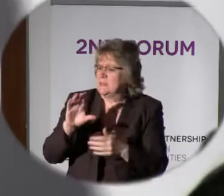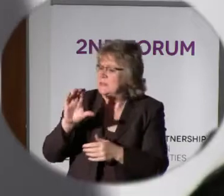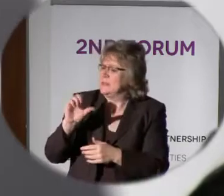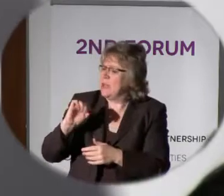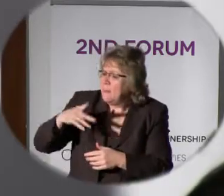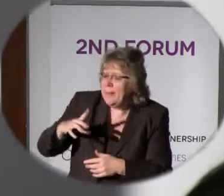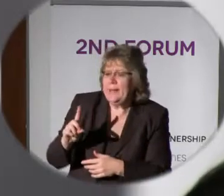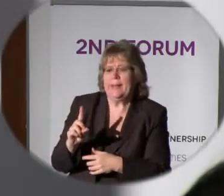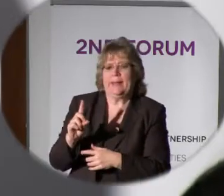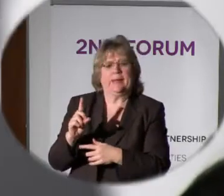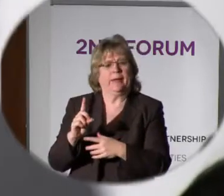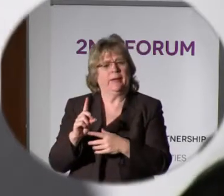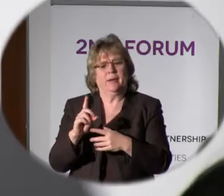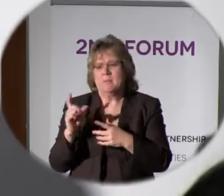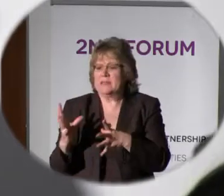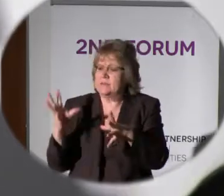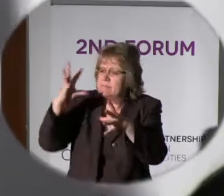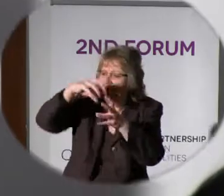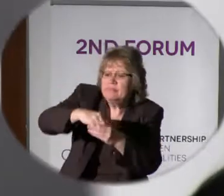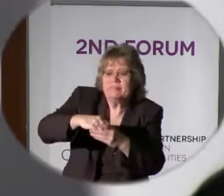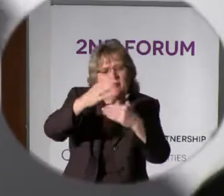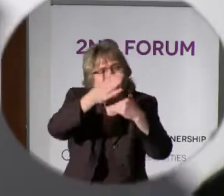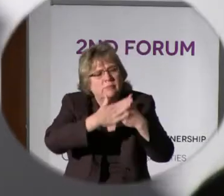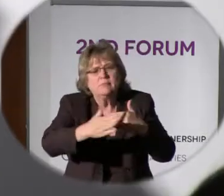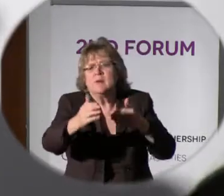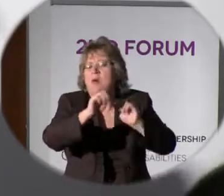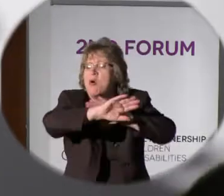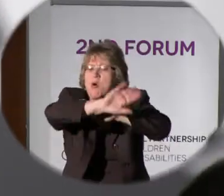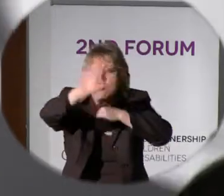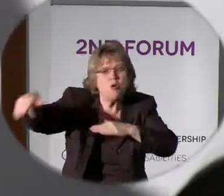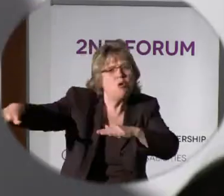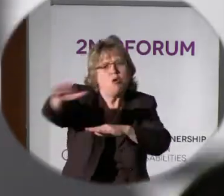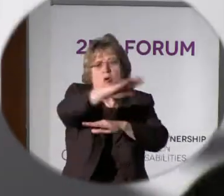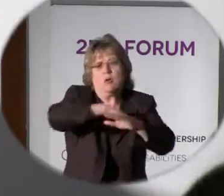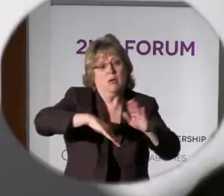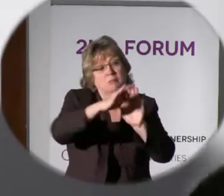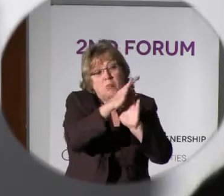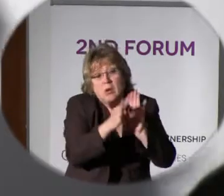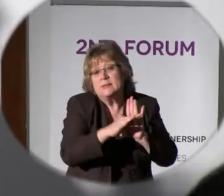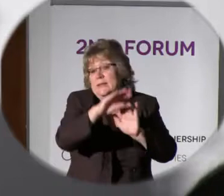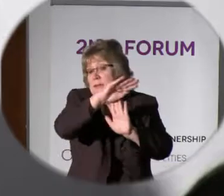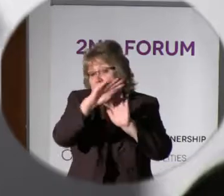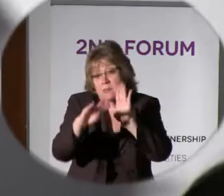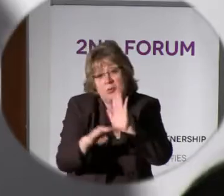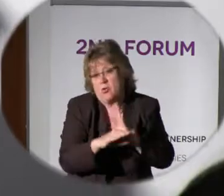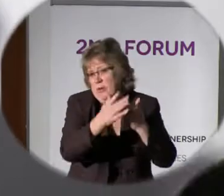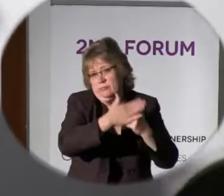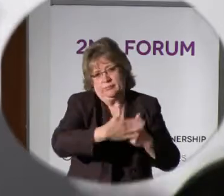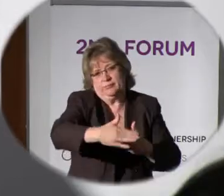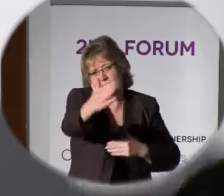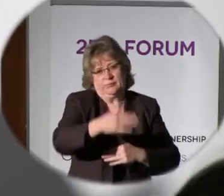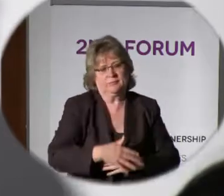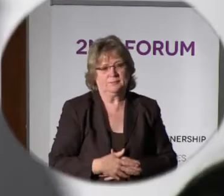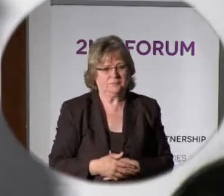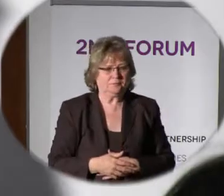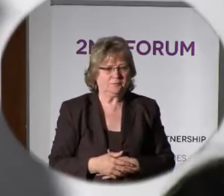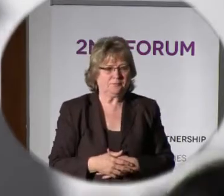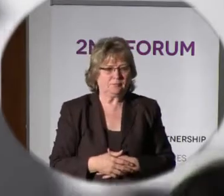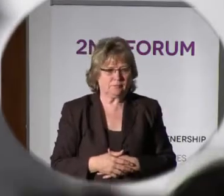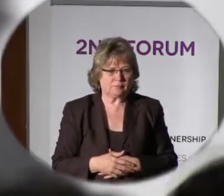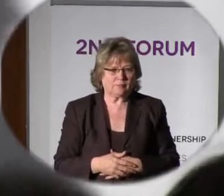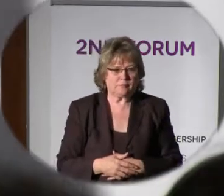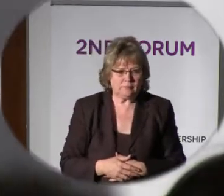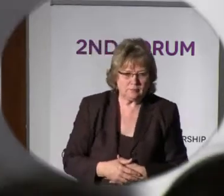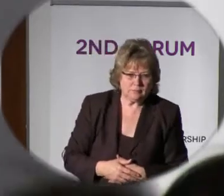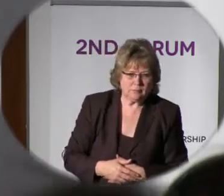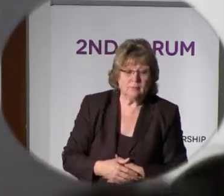is not only a better society for persons with disabilities. It is, to go back to one of the themes of the publication